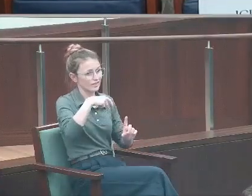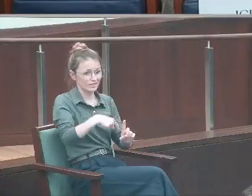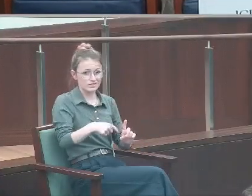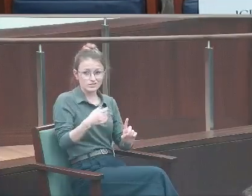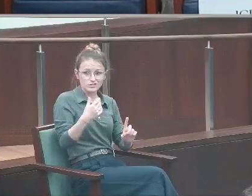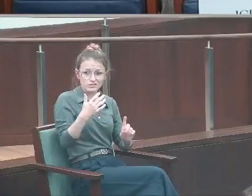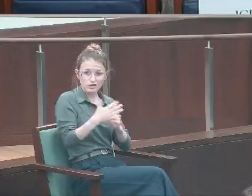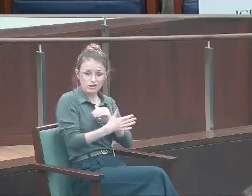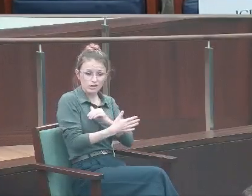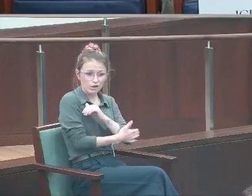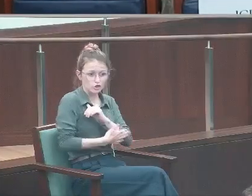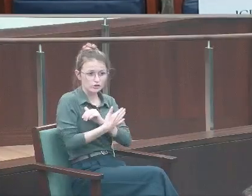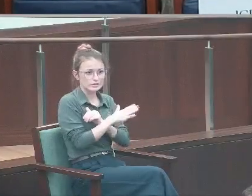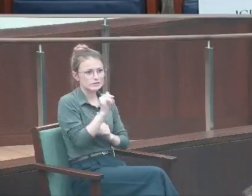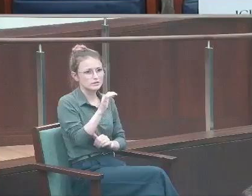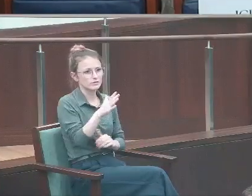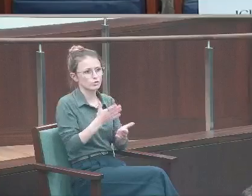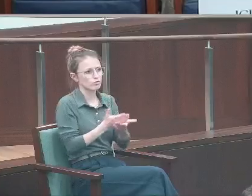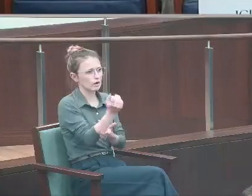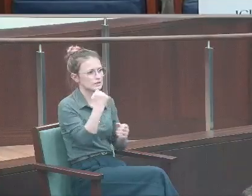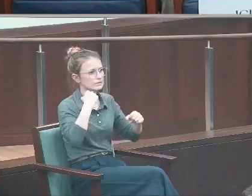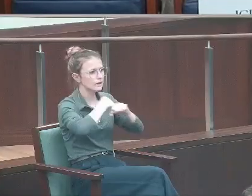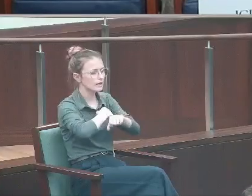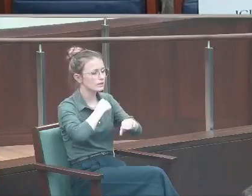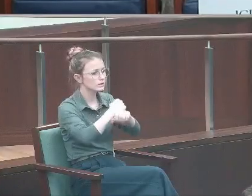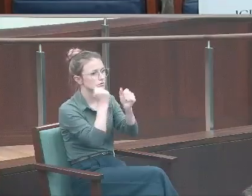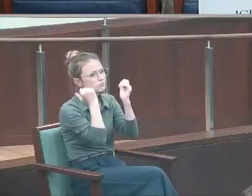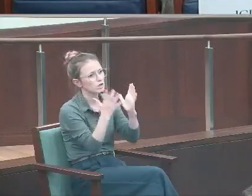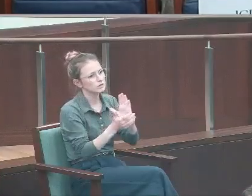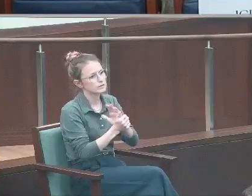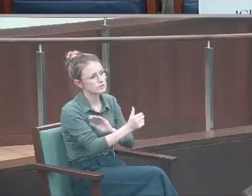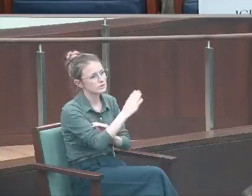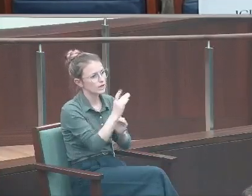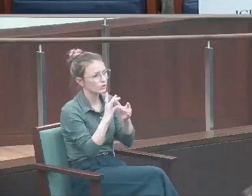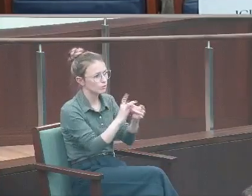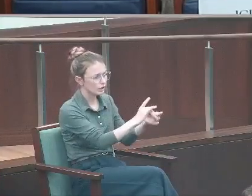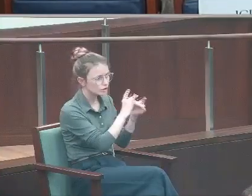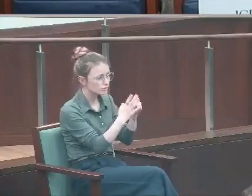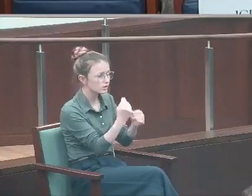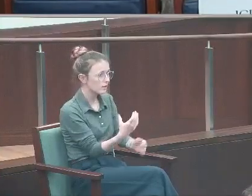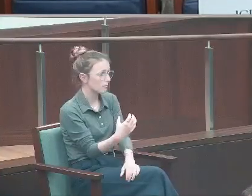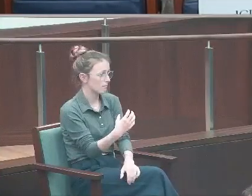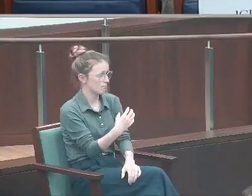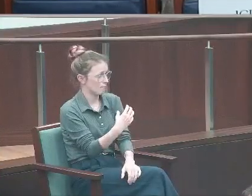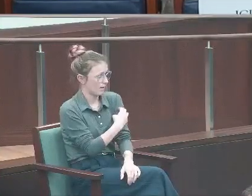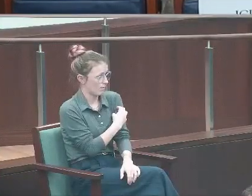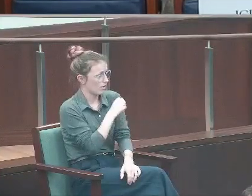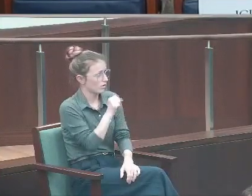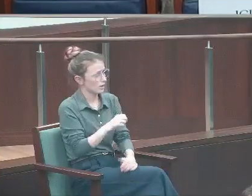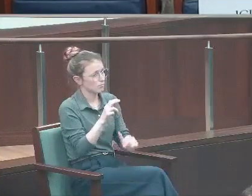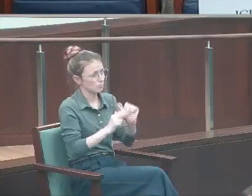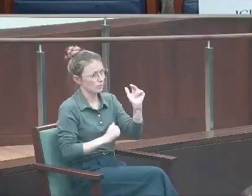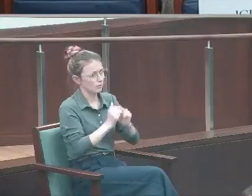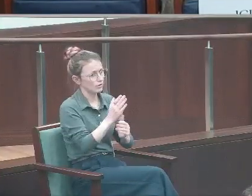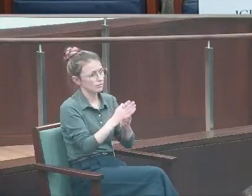rights fight. There are skills and relationships and power that can be built as part